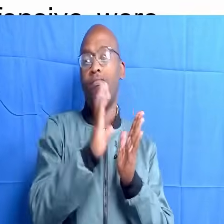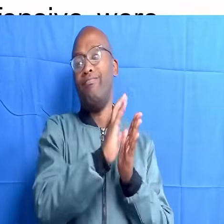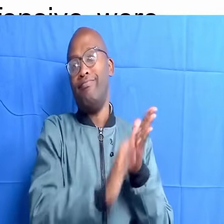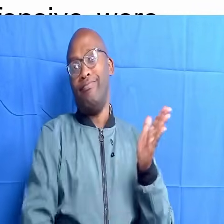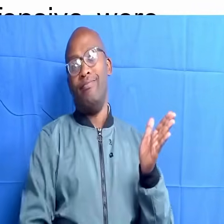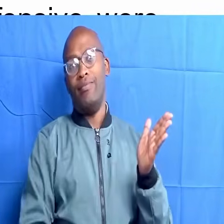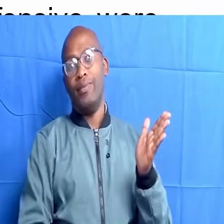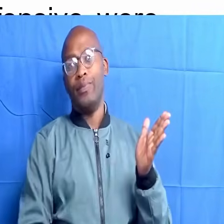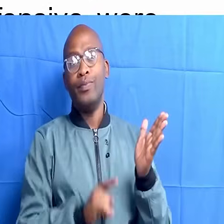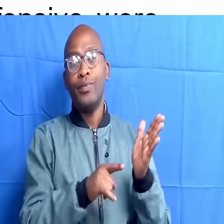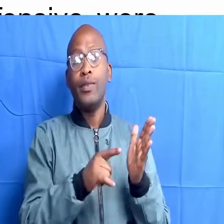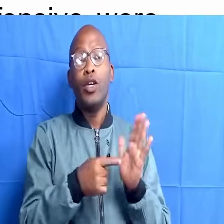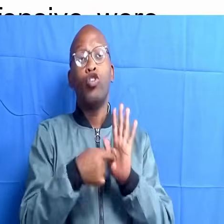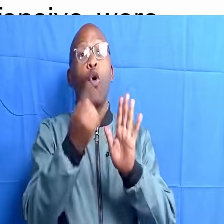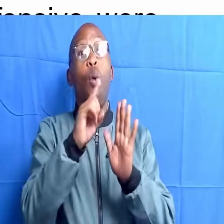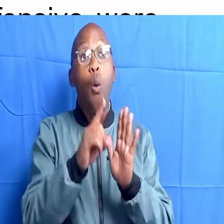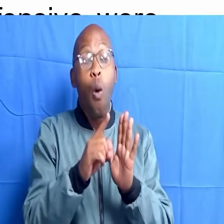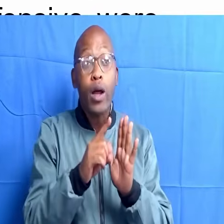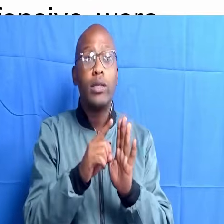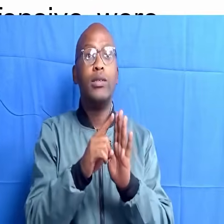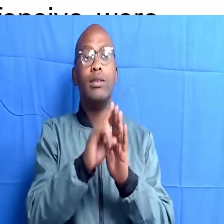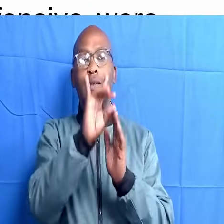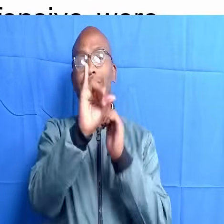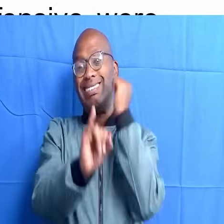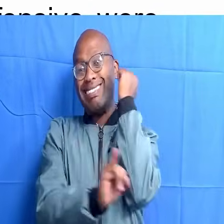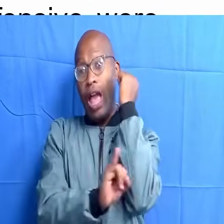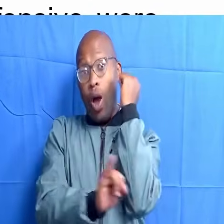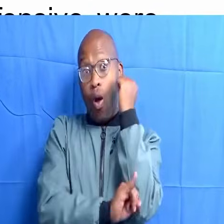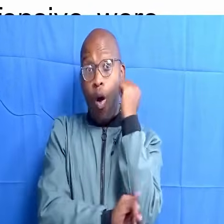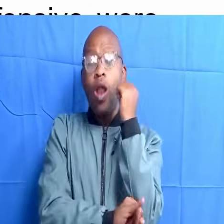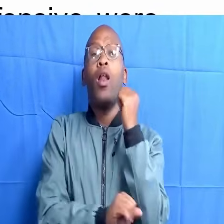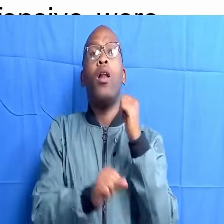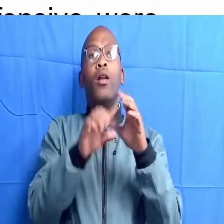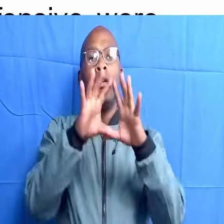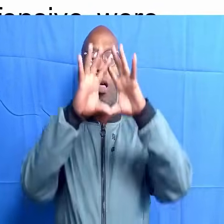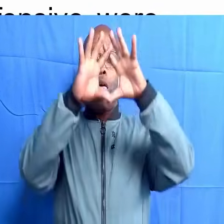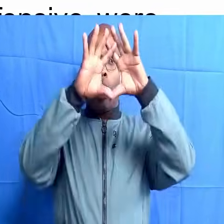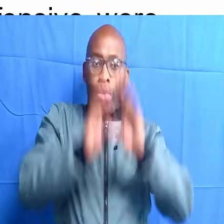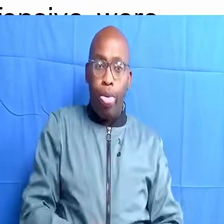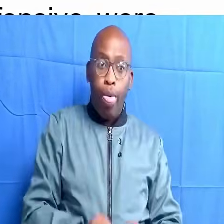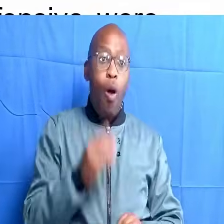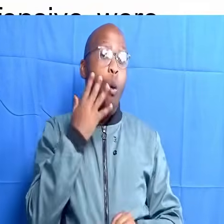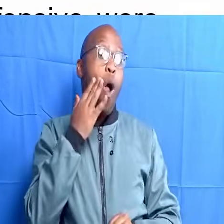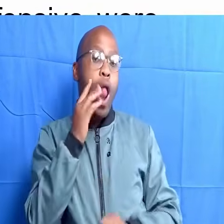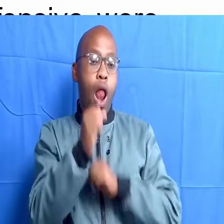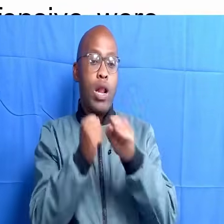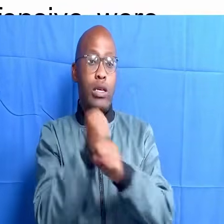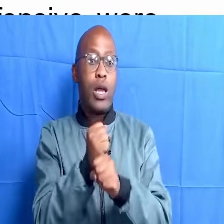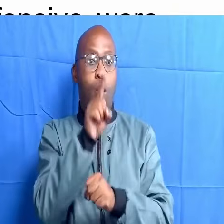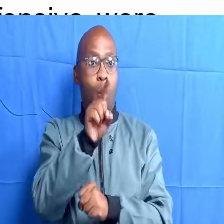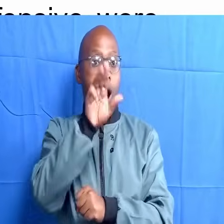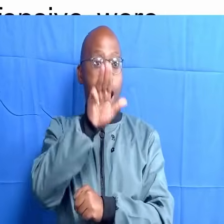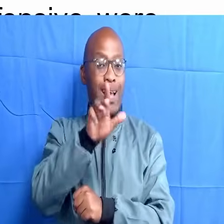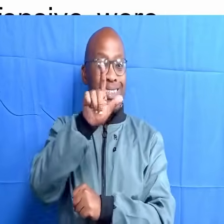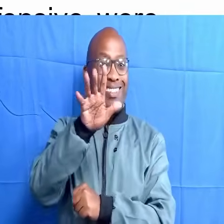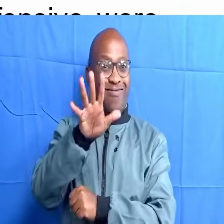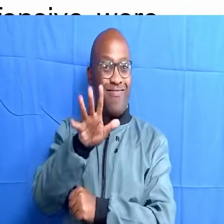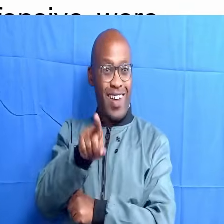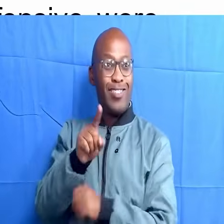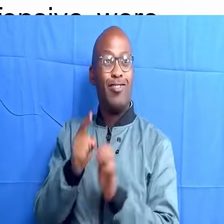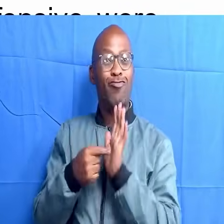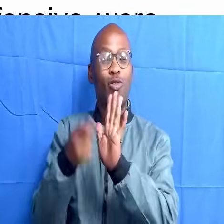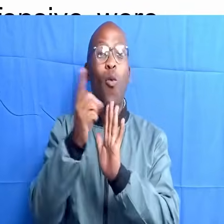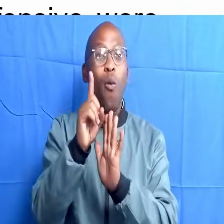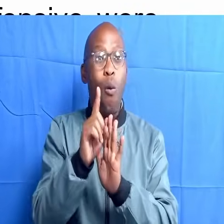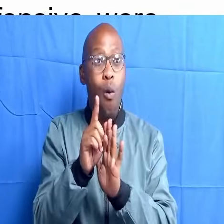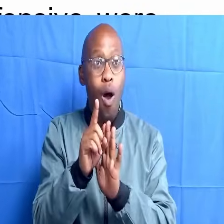of Saigon in 1975 signaled the Americans, it signals that the